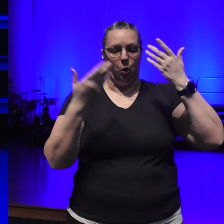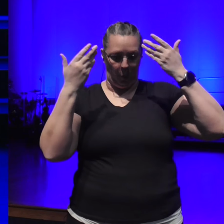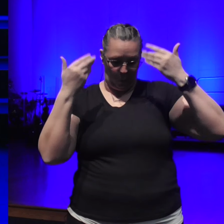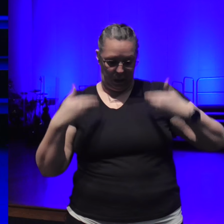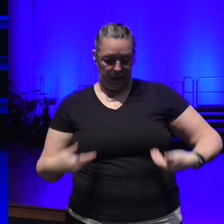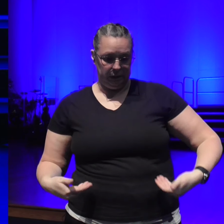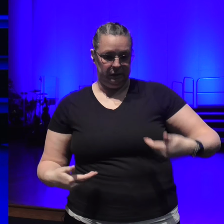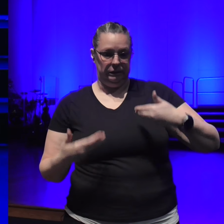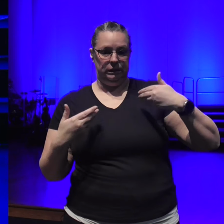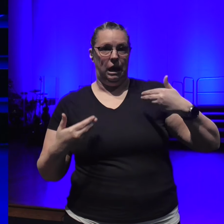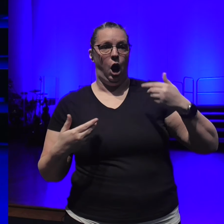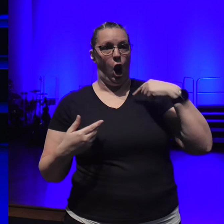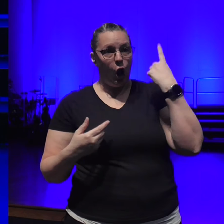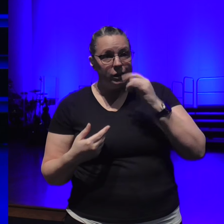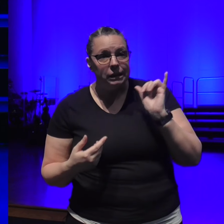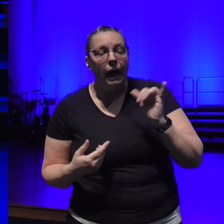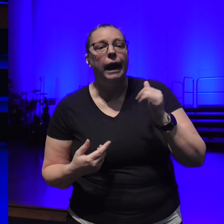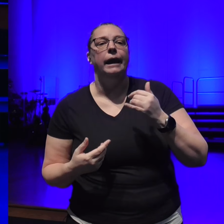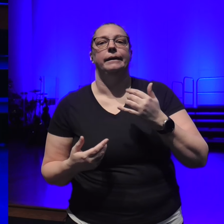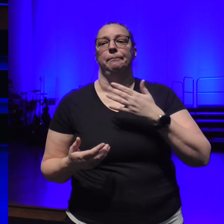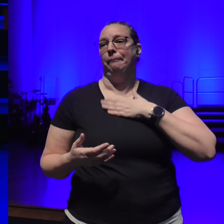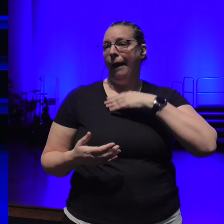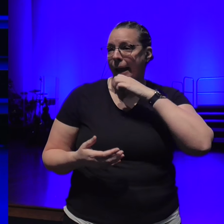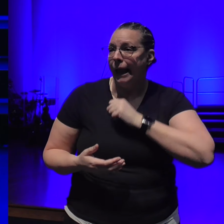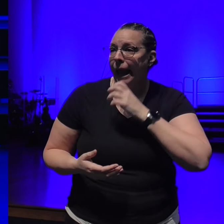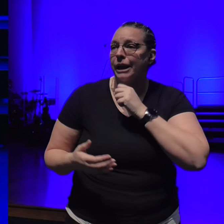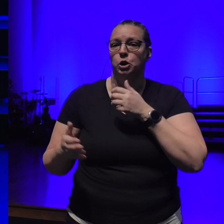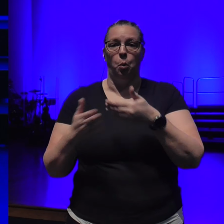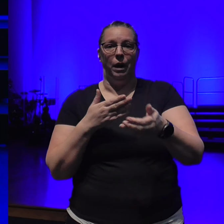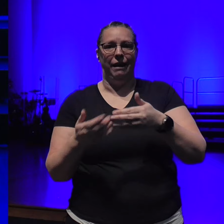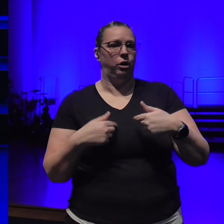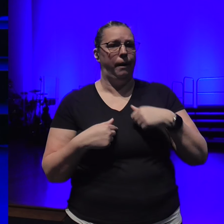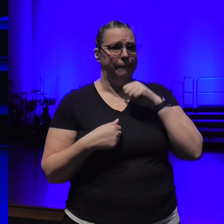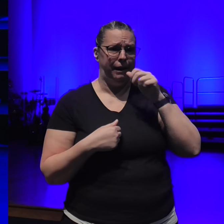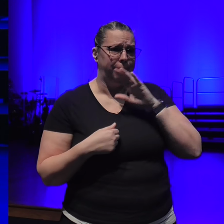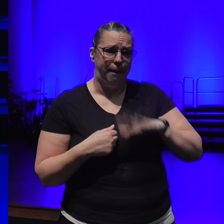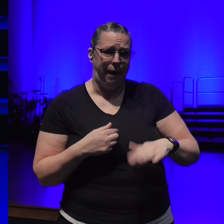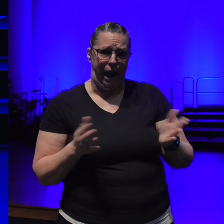or is my age or whatever it may be. I'm really not that bad.